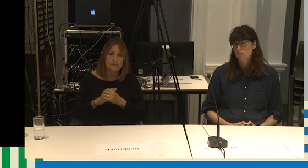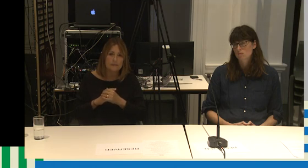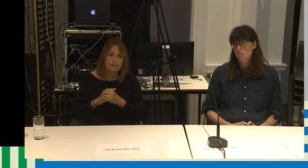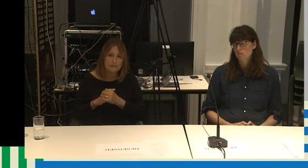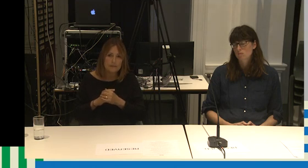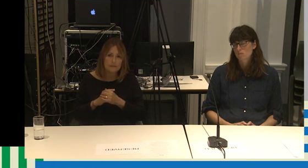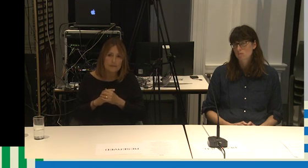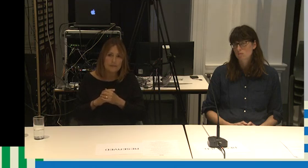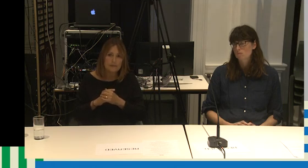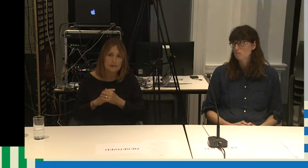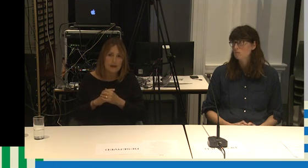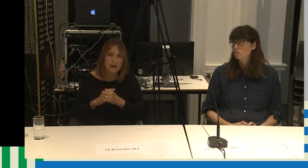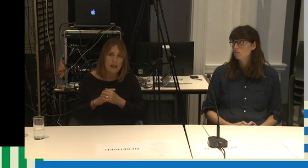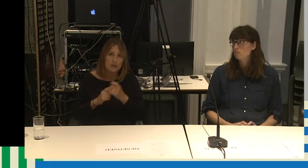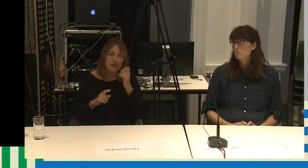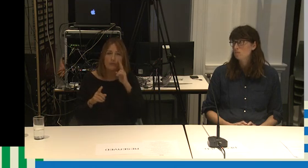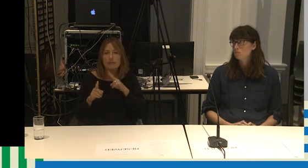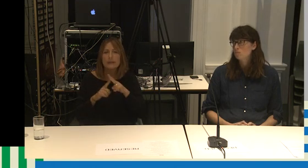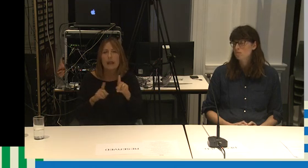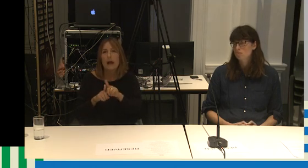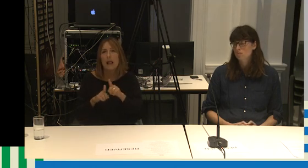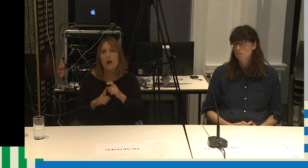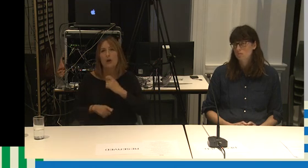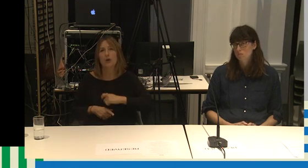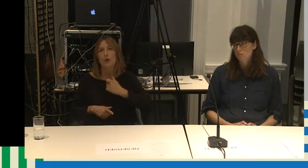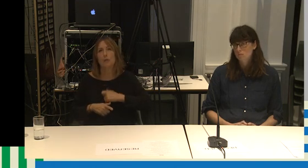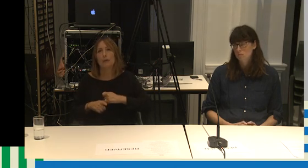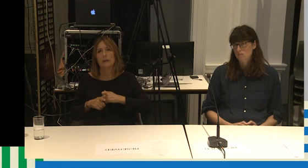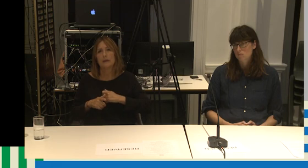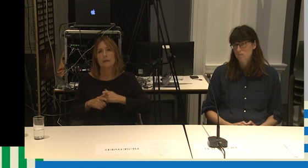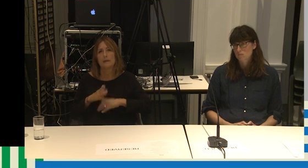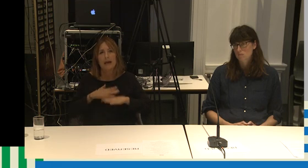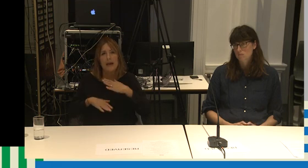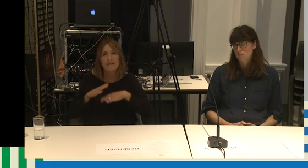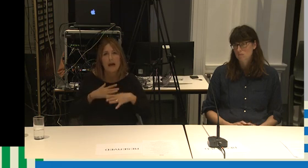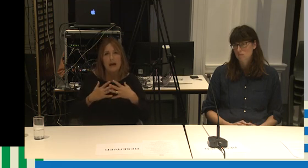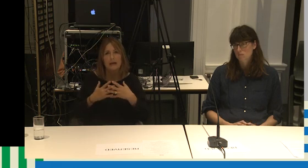being able to predict human behaviour and control it as well.